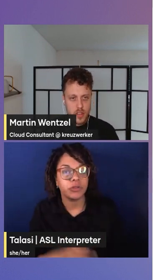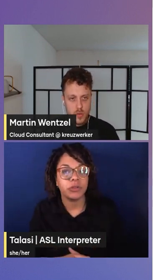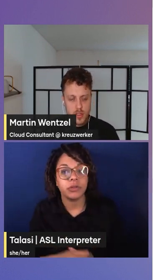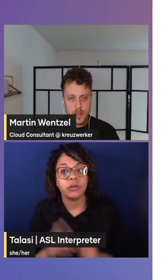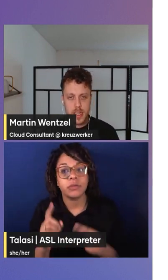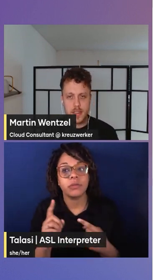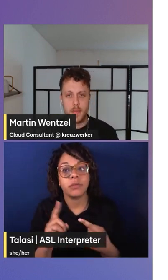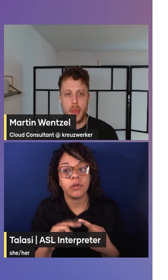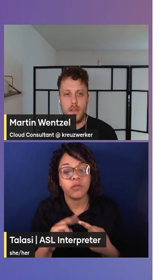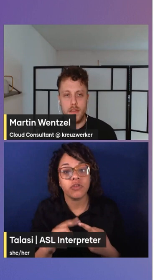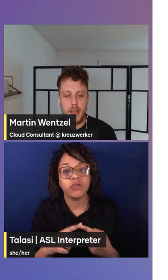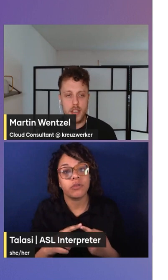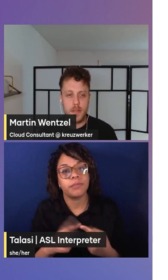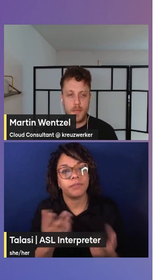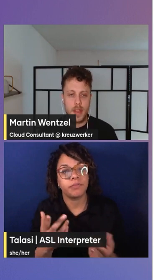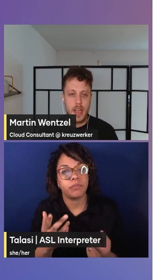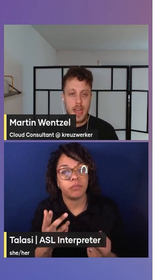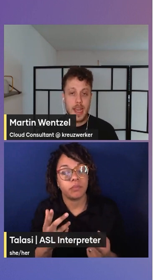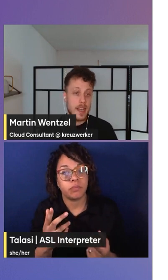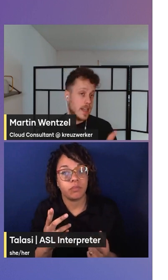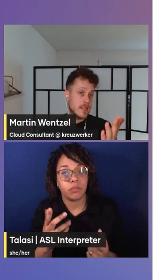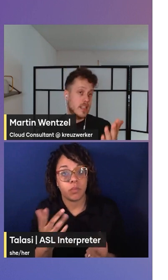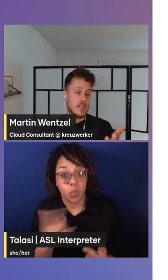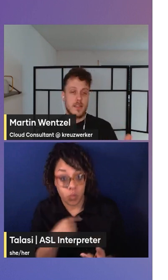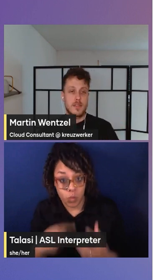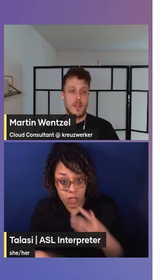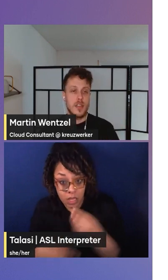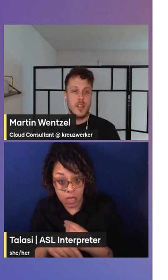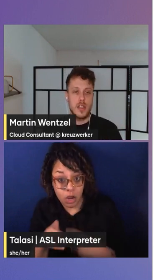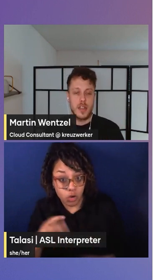is usefulness of the feature. And yes,